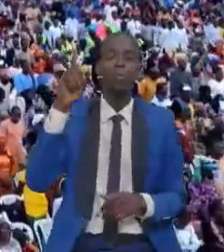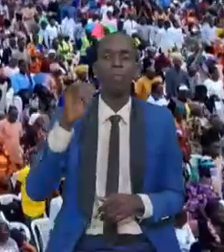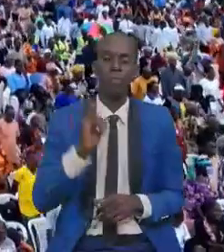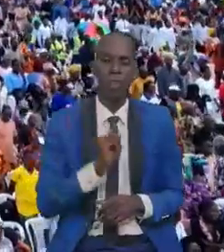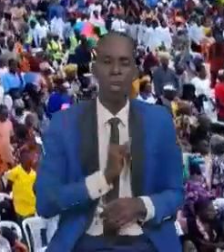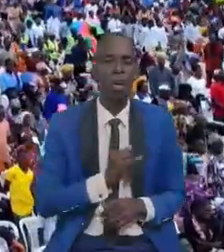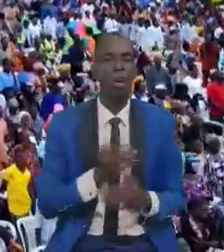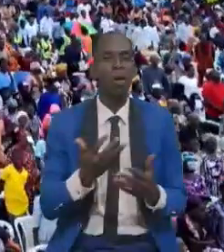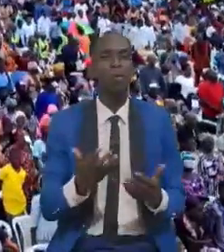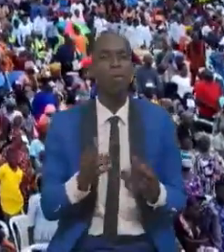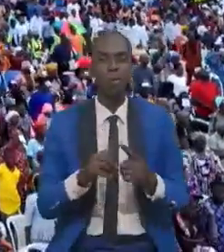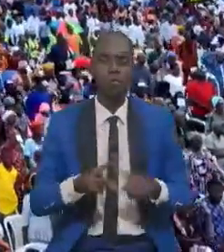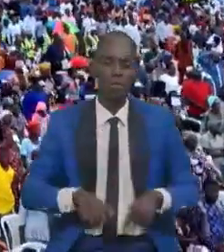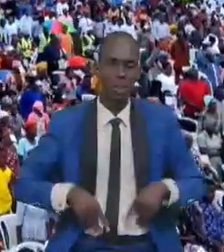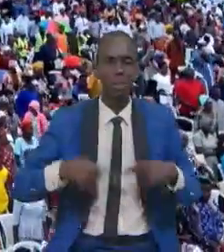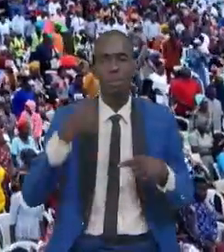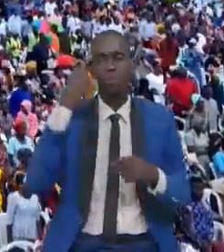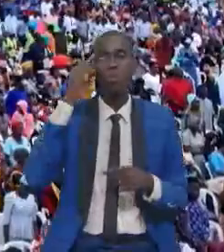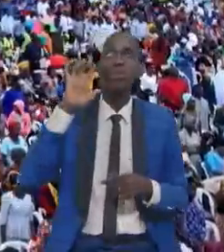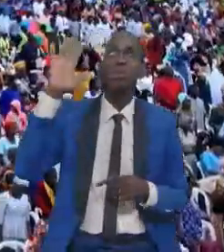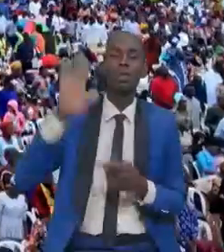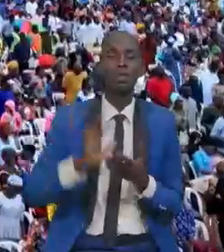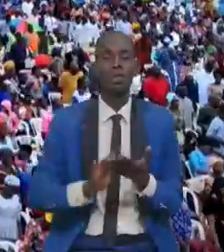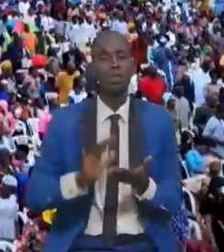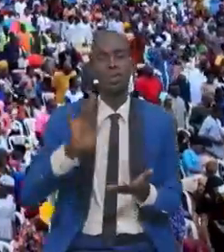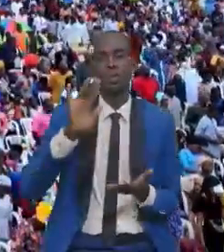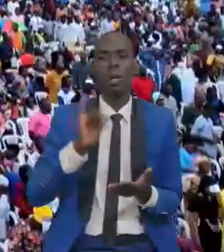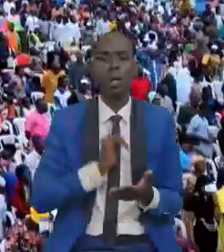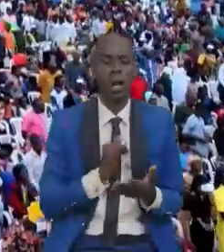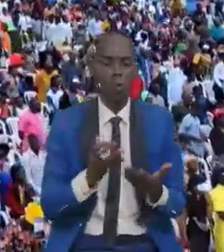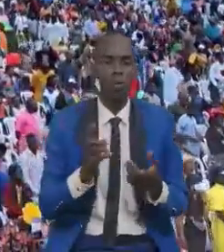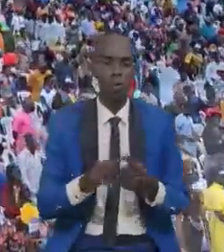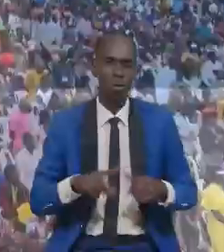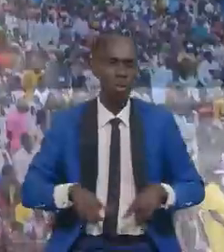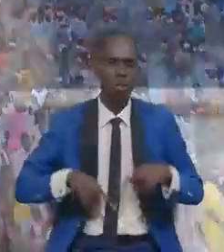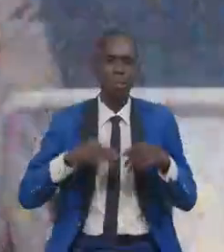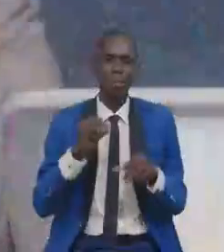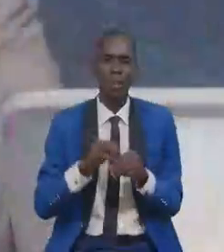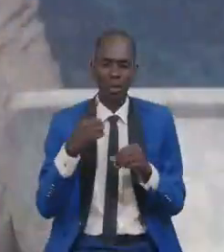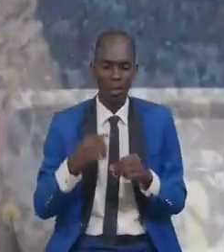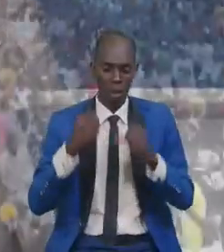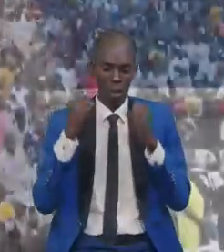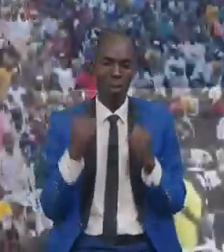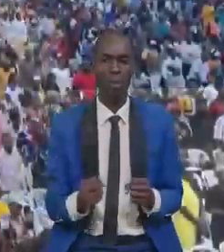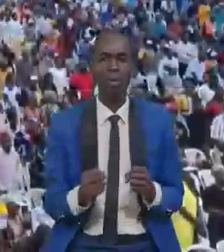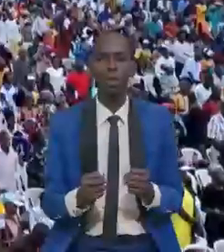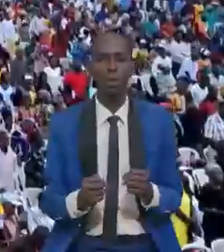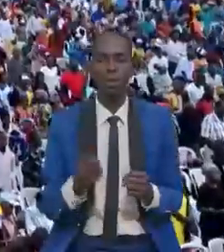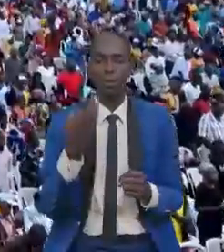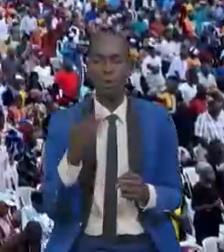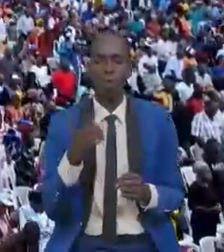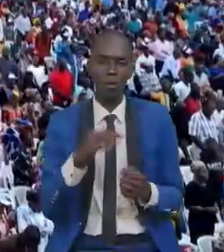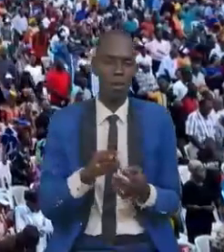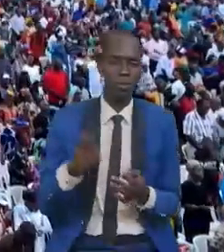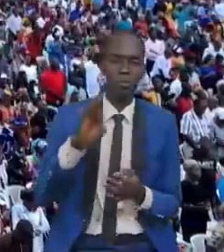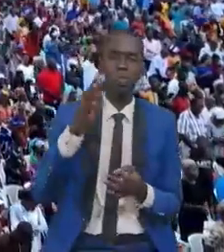live for your glory. I want to live in the power of the Spirit of